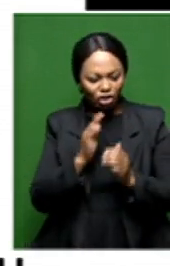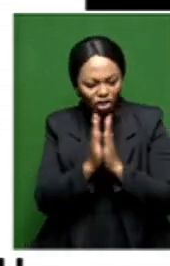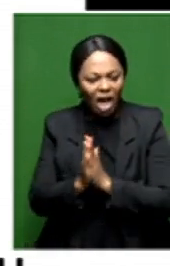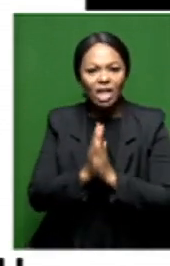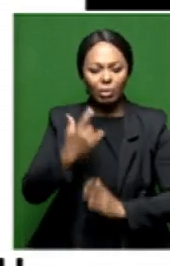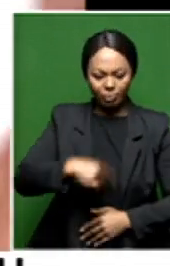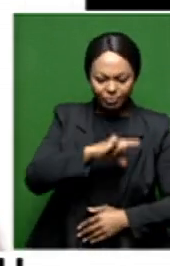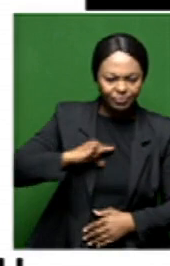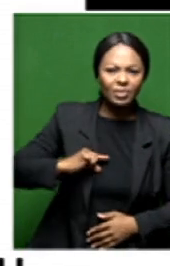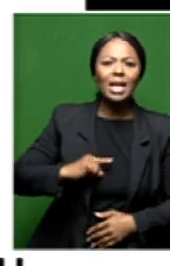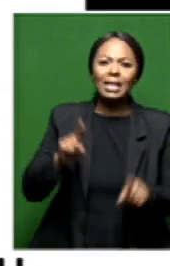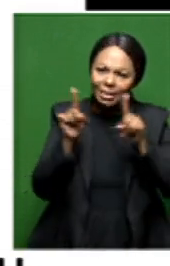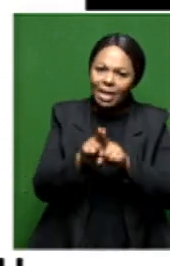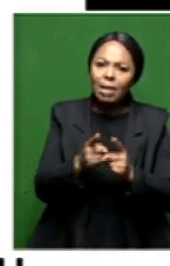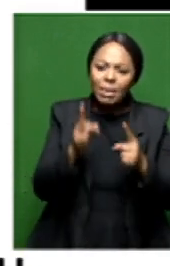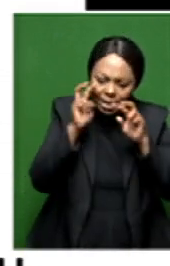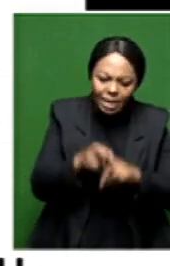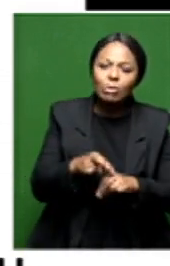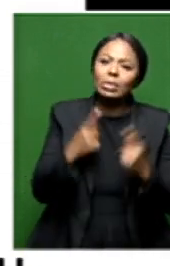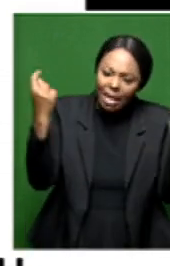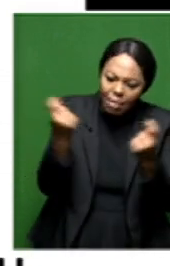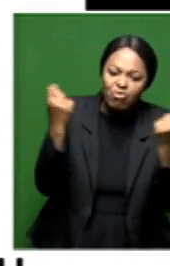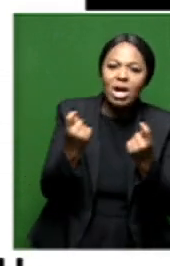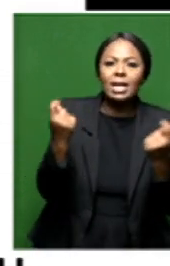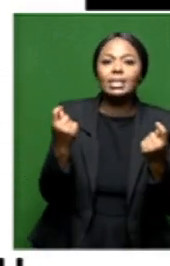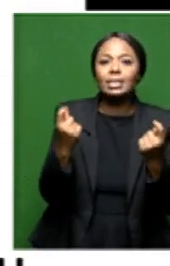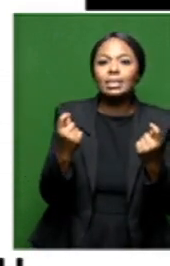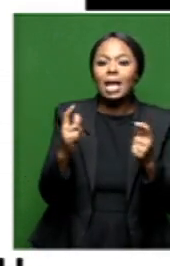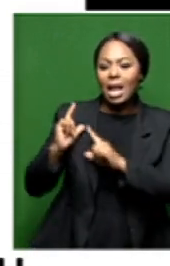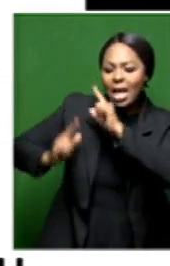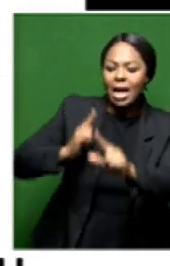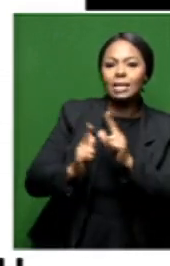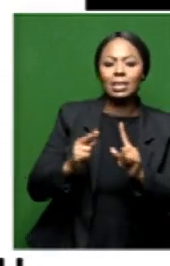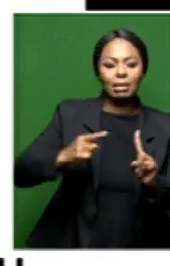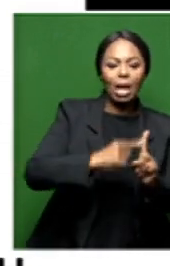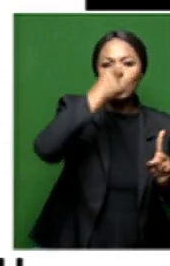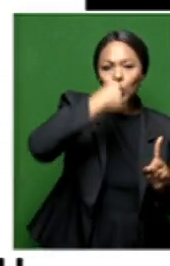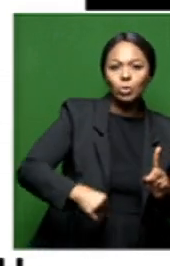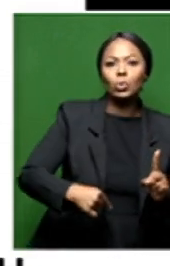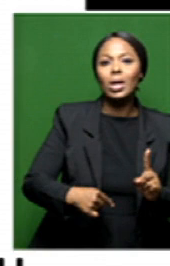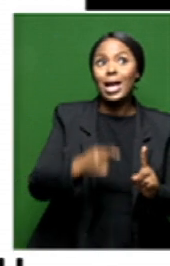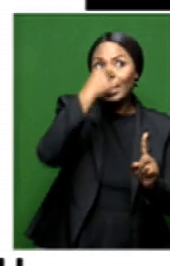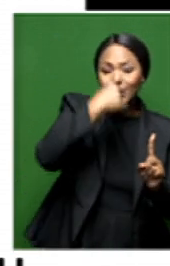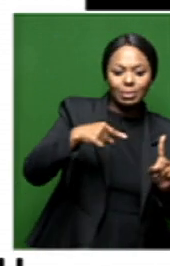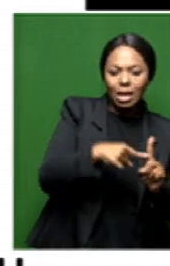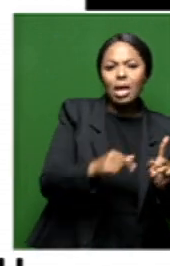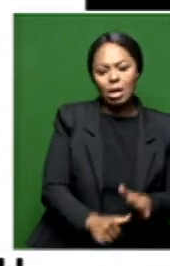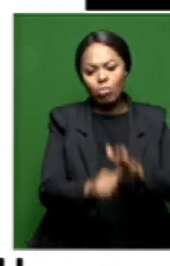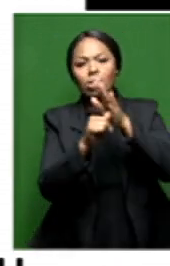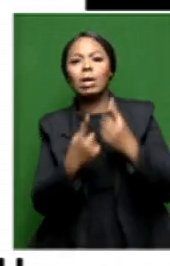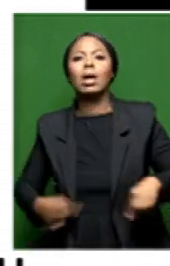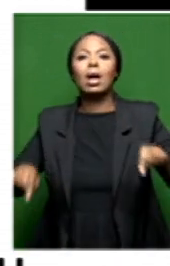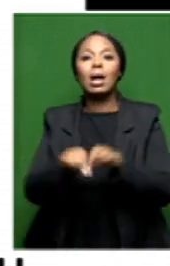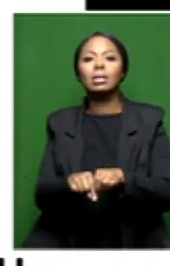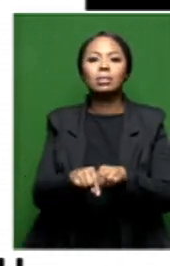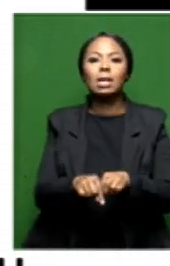other words, if we are to celebrate the legacy of Desmond Tutu, if Desmond Tutu meant anything to us, we would work